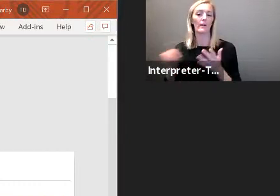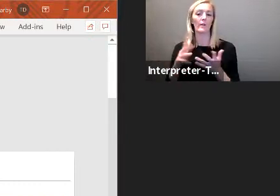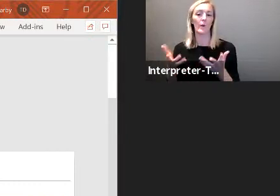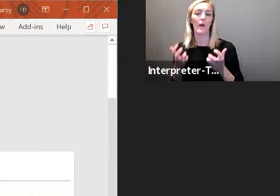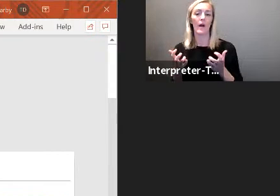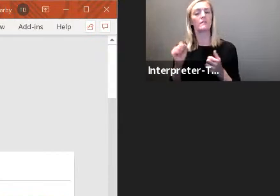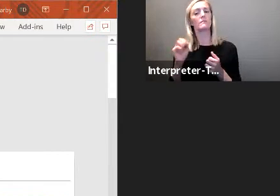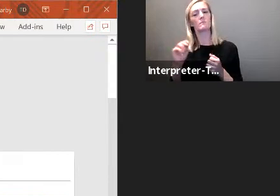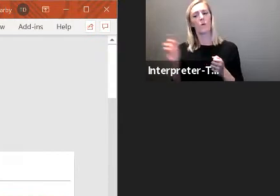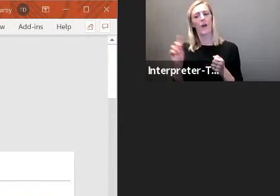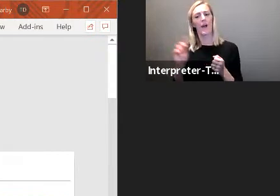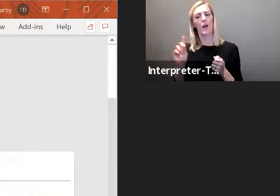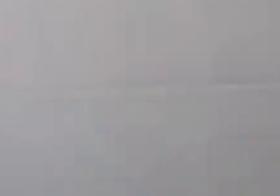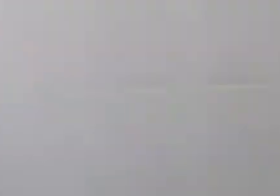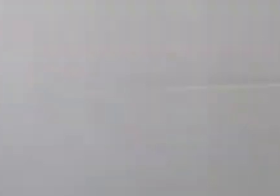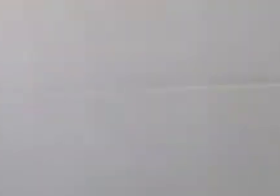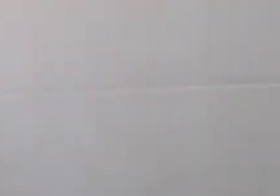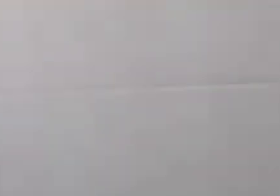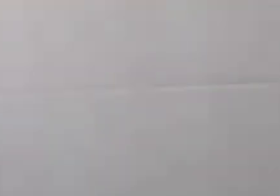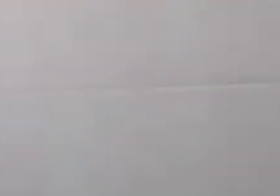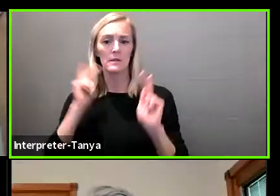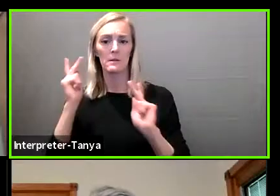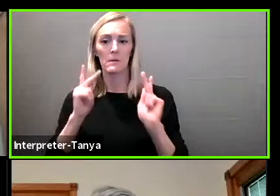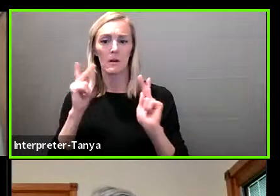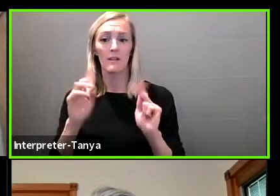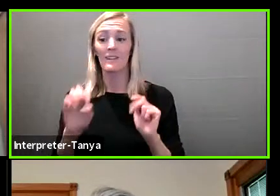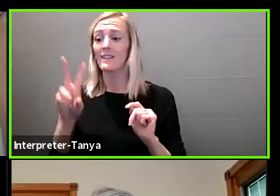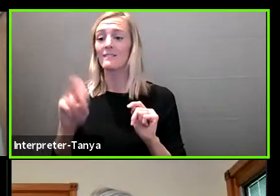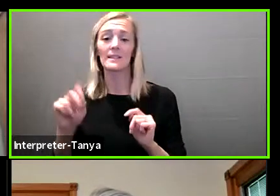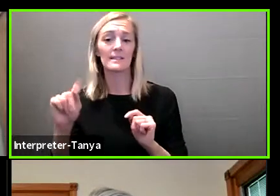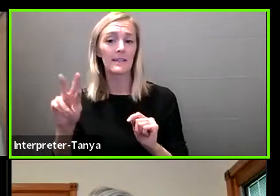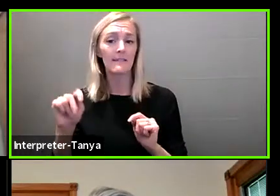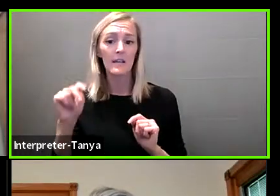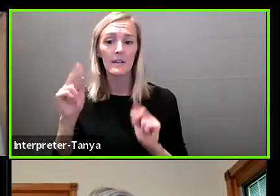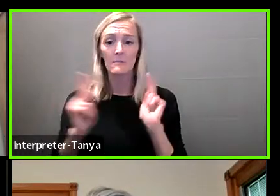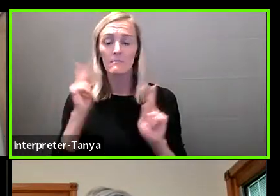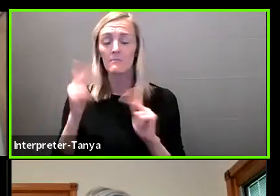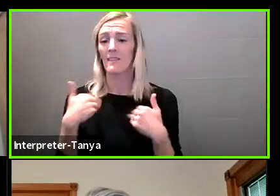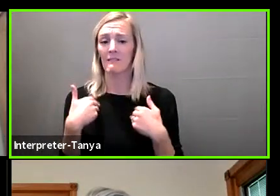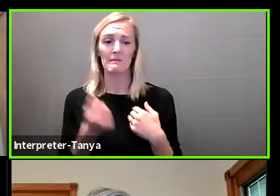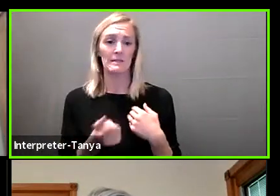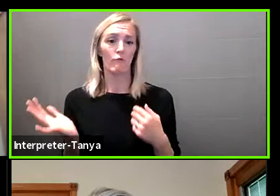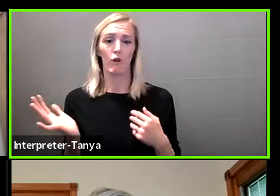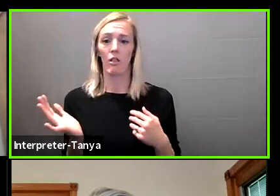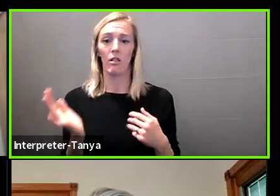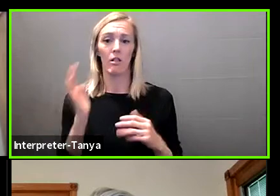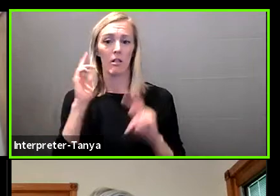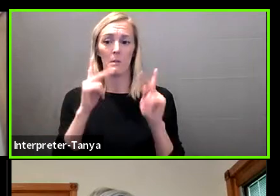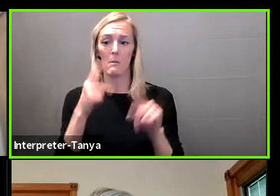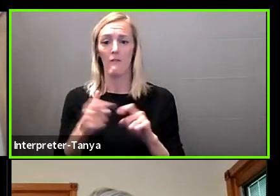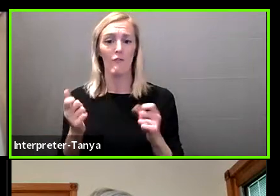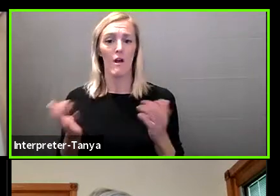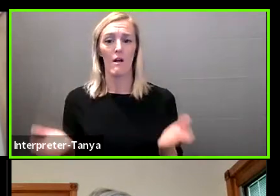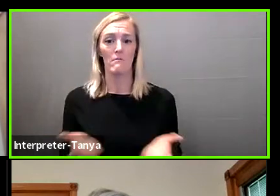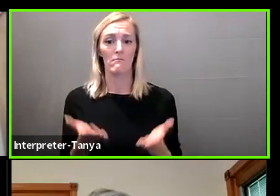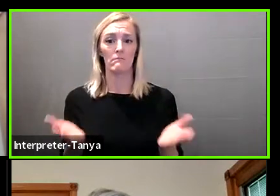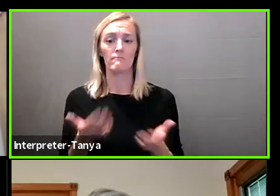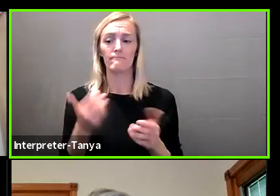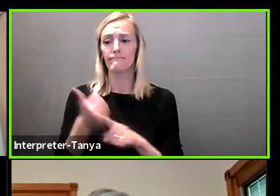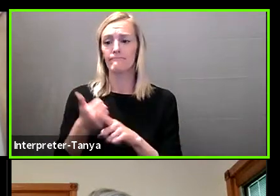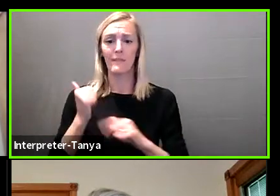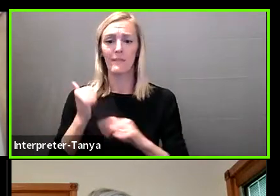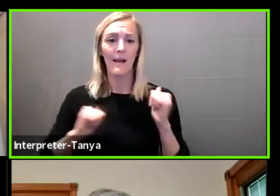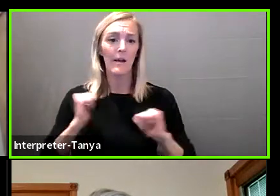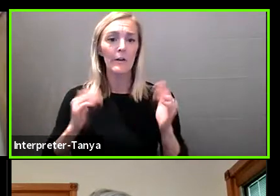are our sports personalities, and even TV personalities? I mean, we've got several folks from this area that are actors